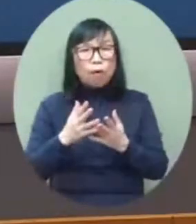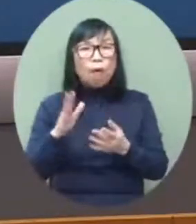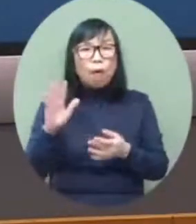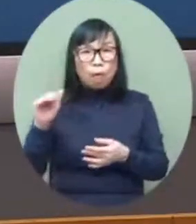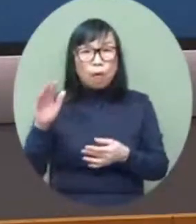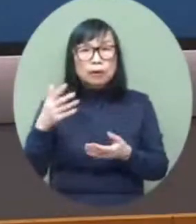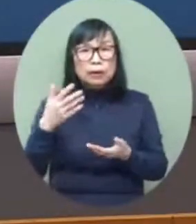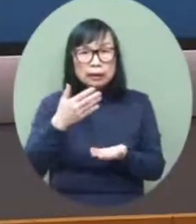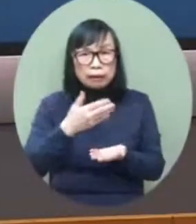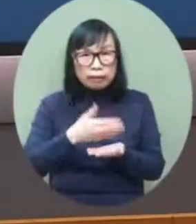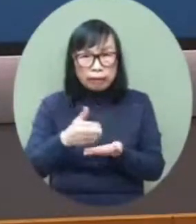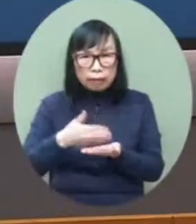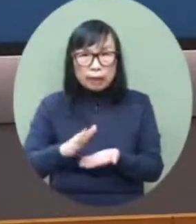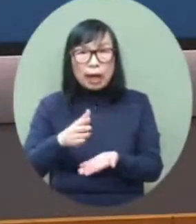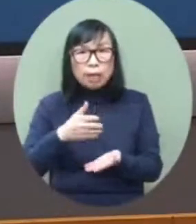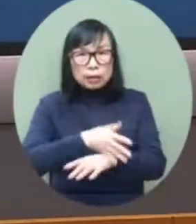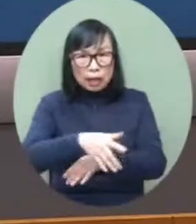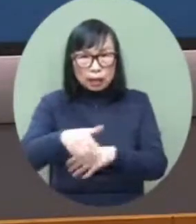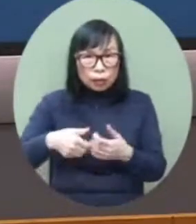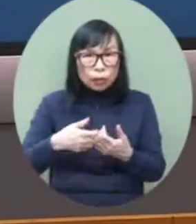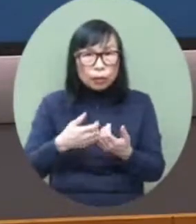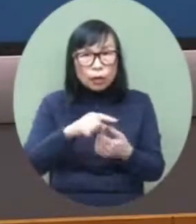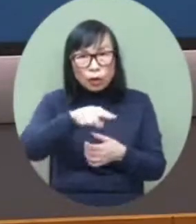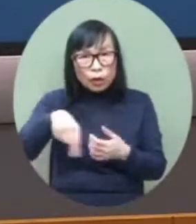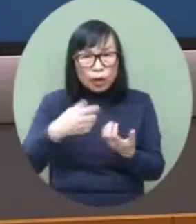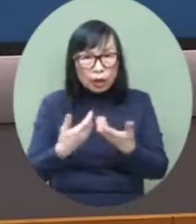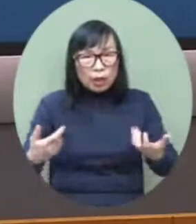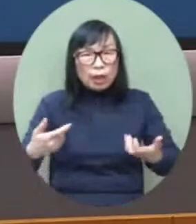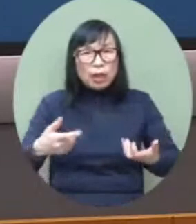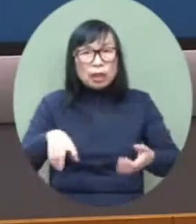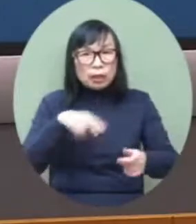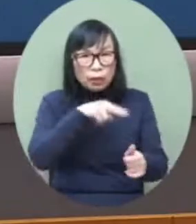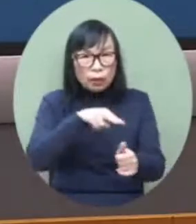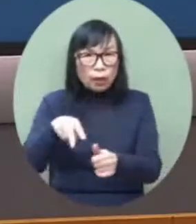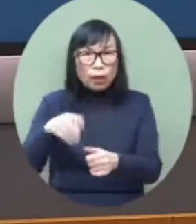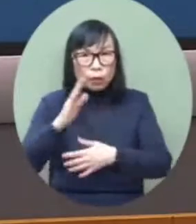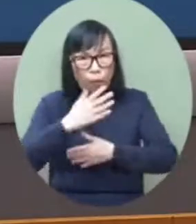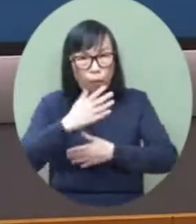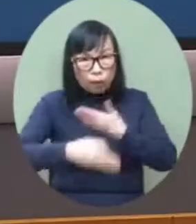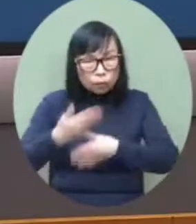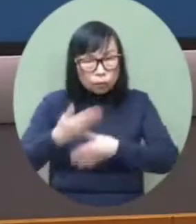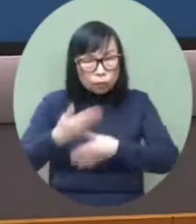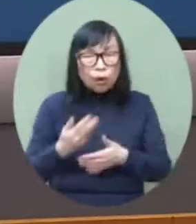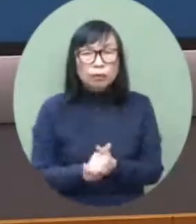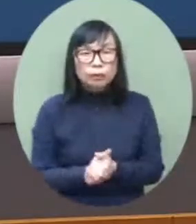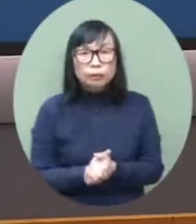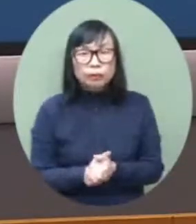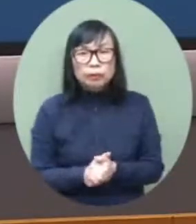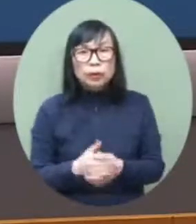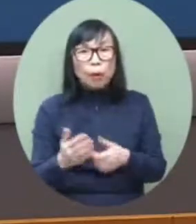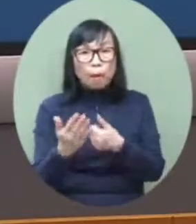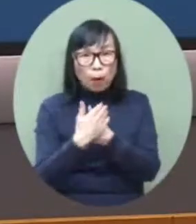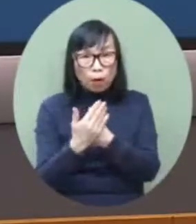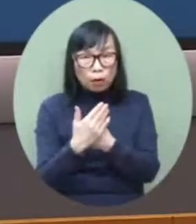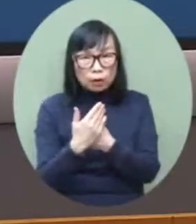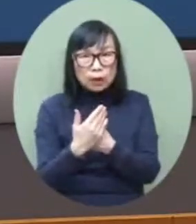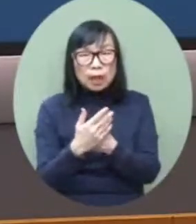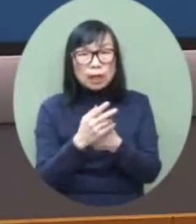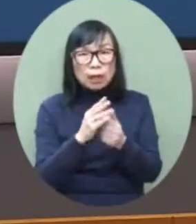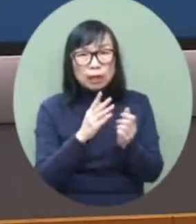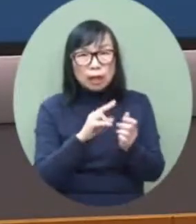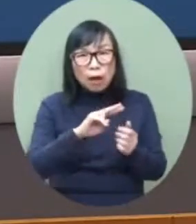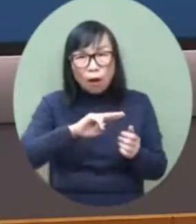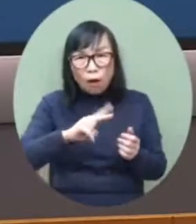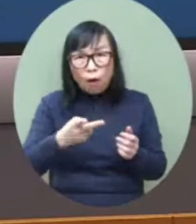We are looking to see whether the private organizations that can share some of the management and operation of